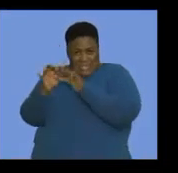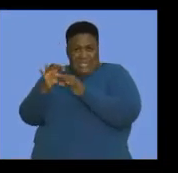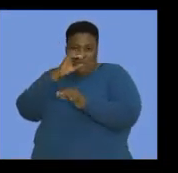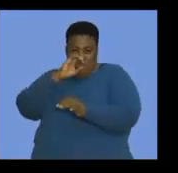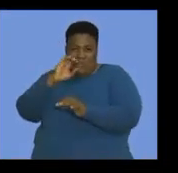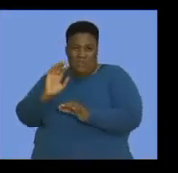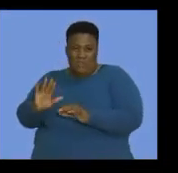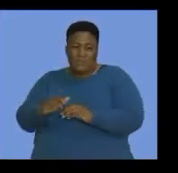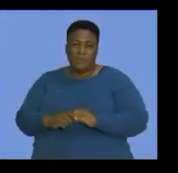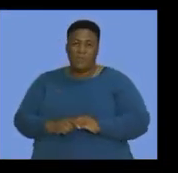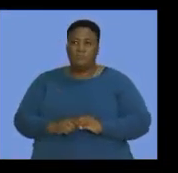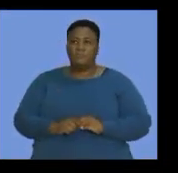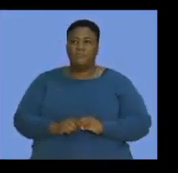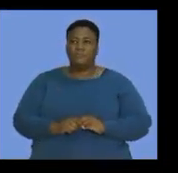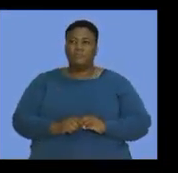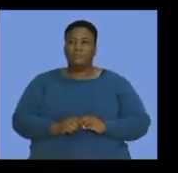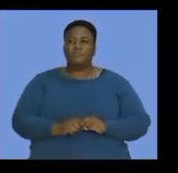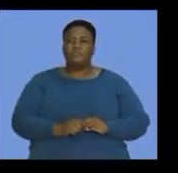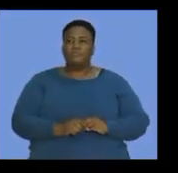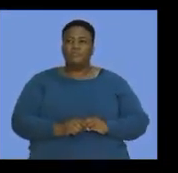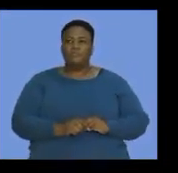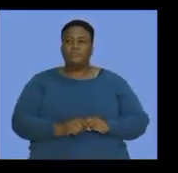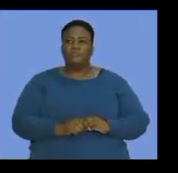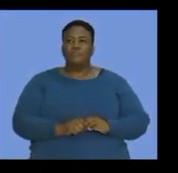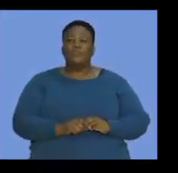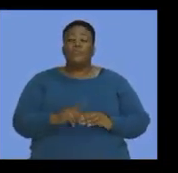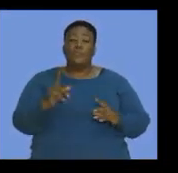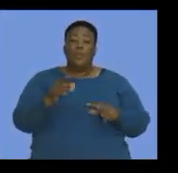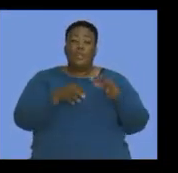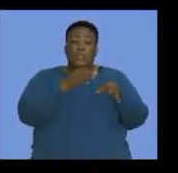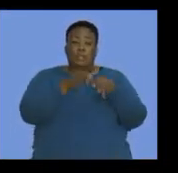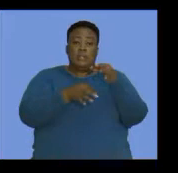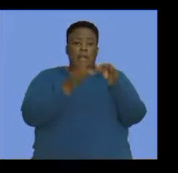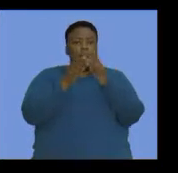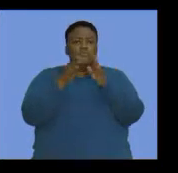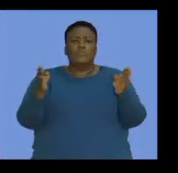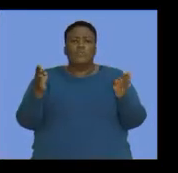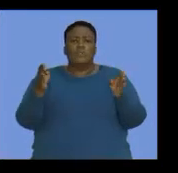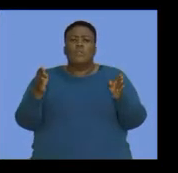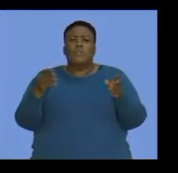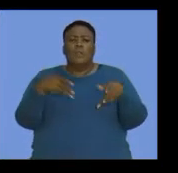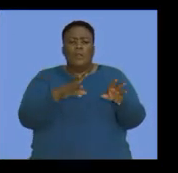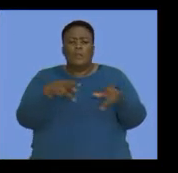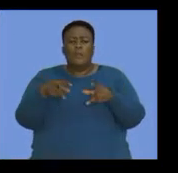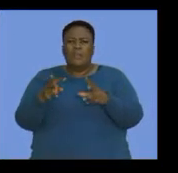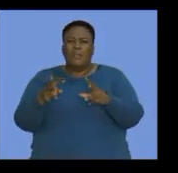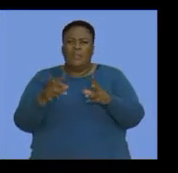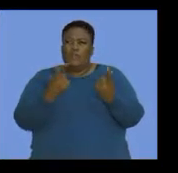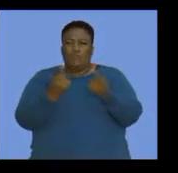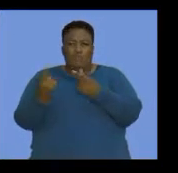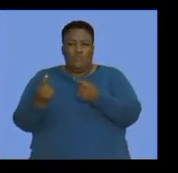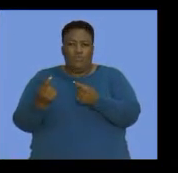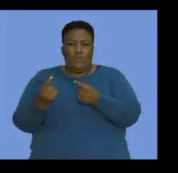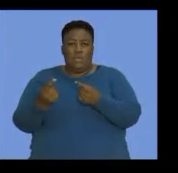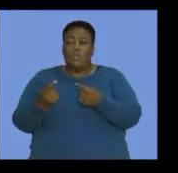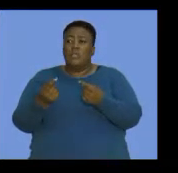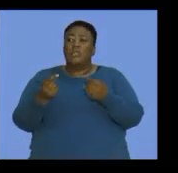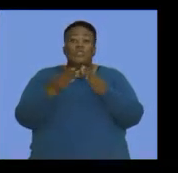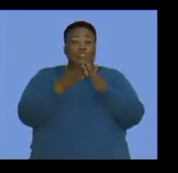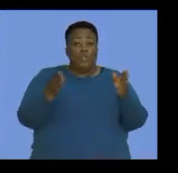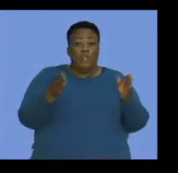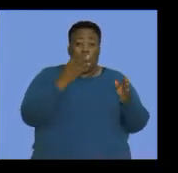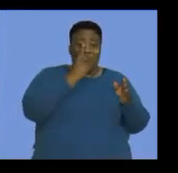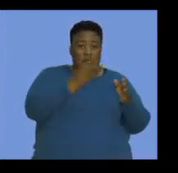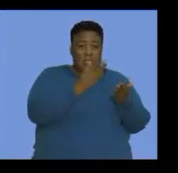The next question: describe the general trend observed in the table. And if you look at the table, you can see that the